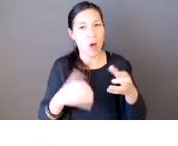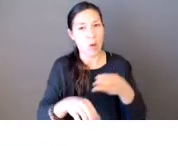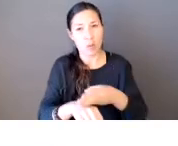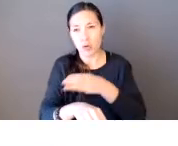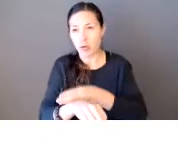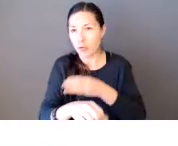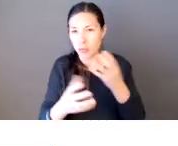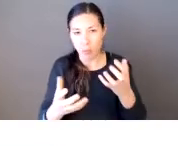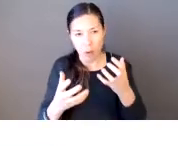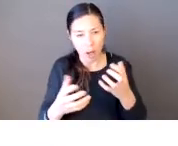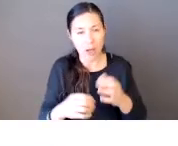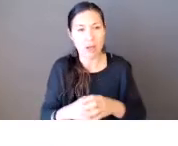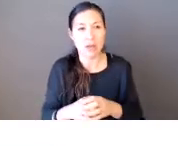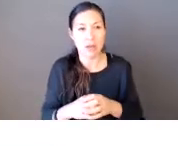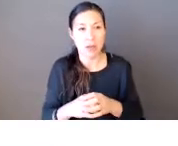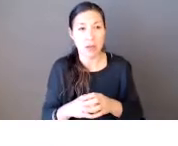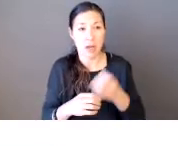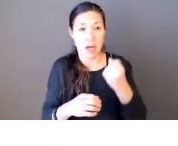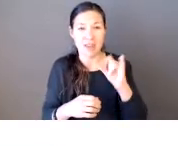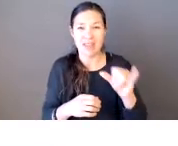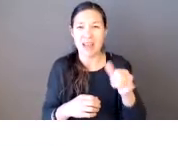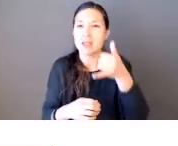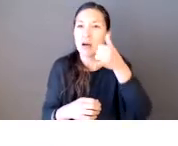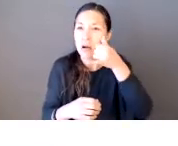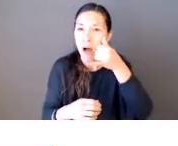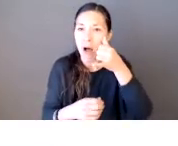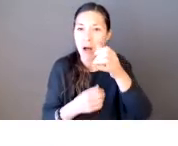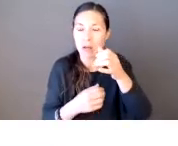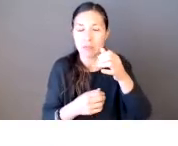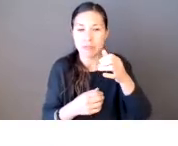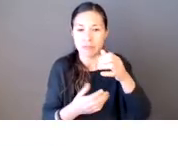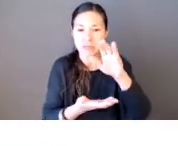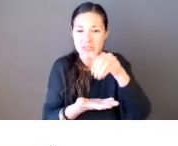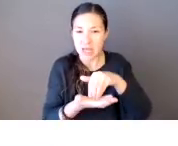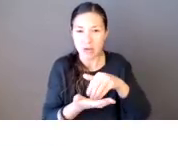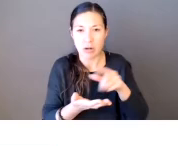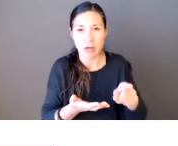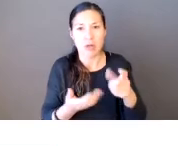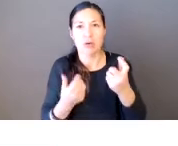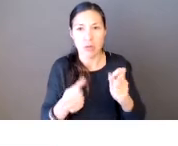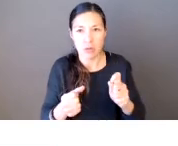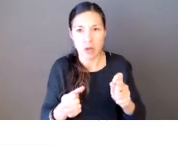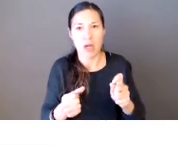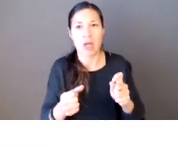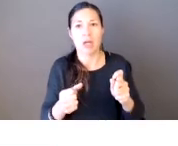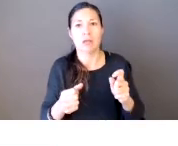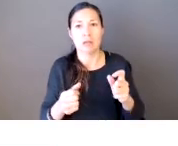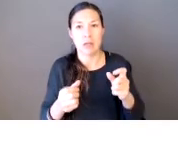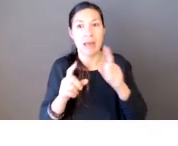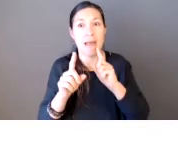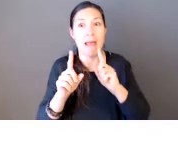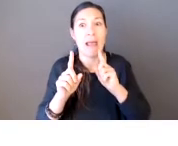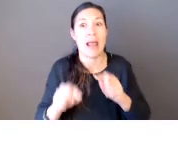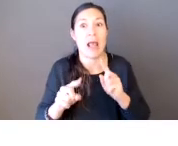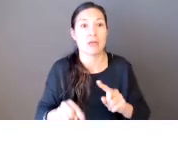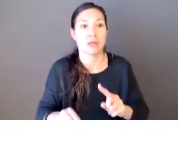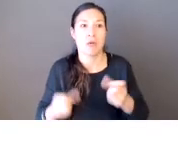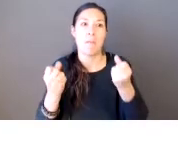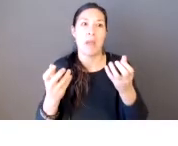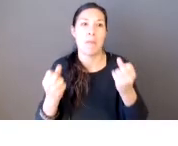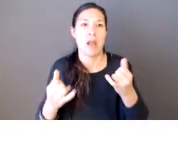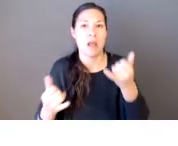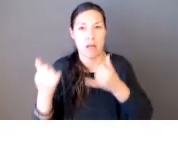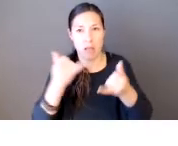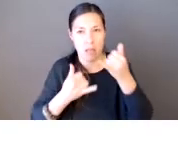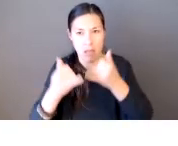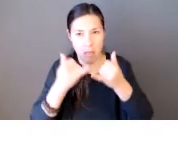important to remember that they're a call center and they're trying to move things through, especially during busy times, as much as possible. If